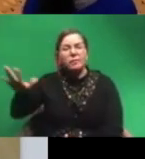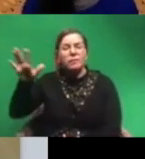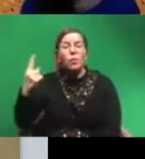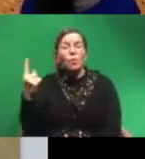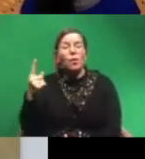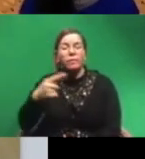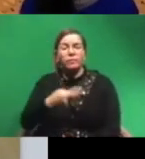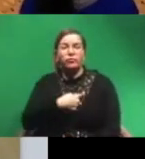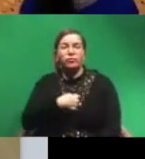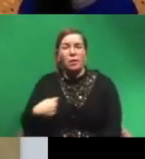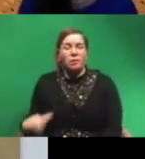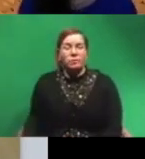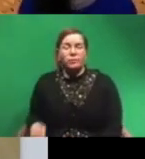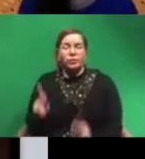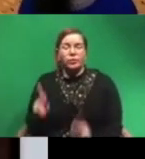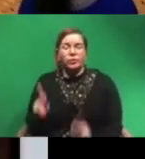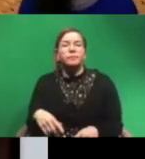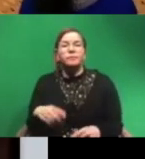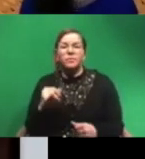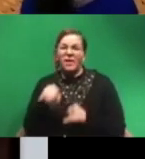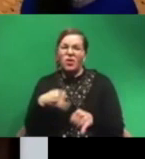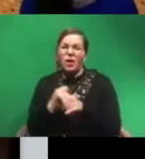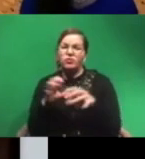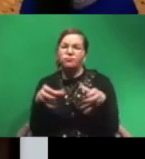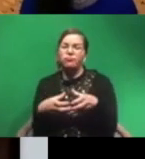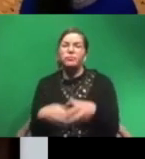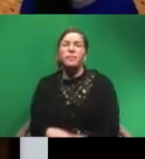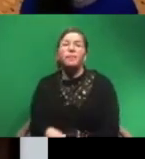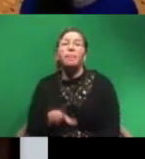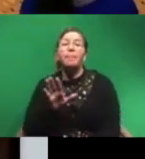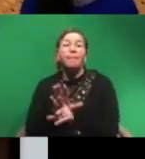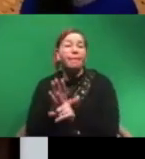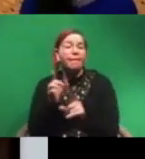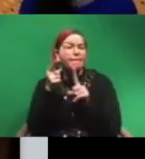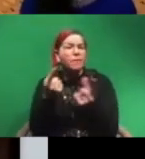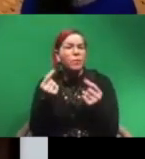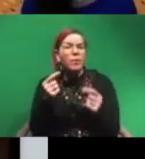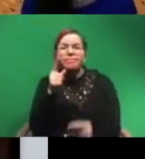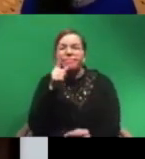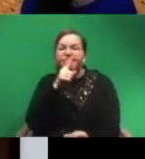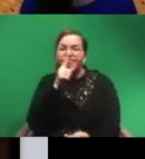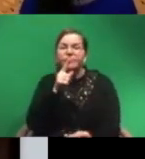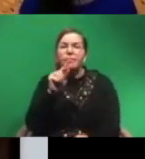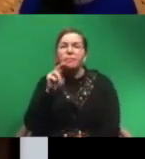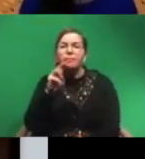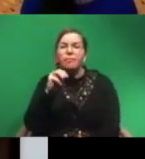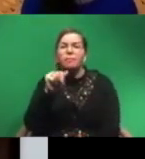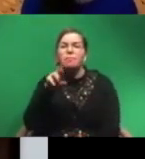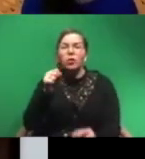from China. So they also had a very international crew. And for theirs, they actually simulated the entire Mars mission.